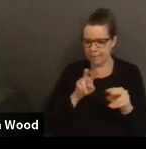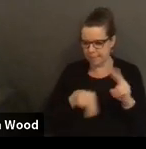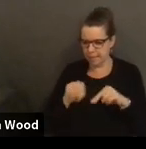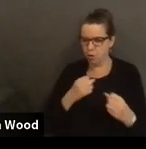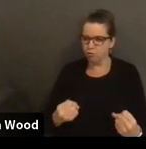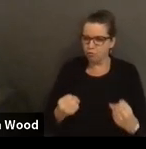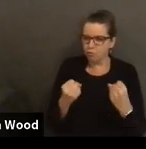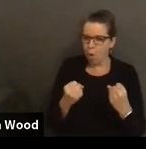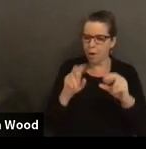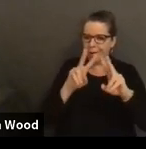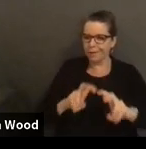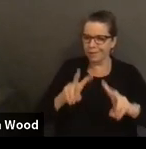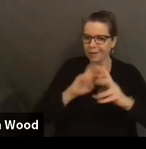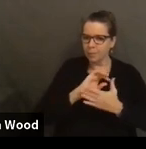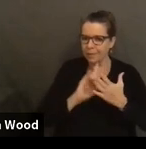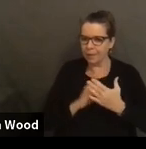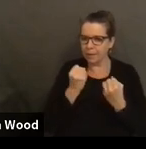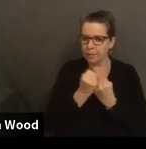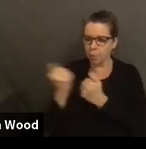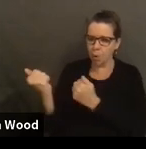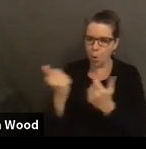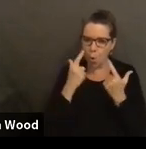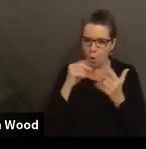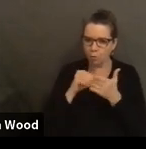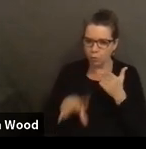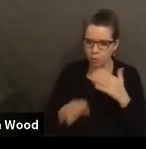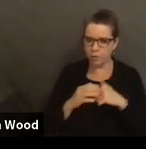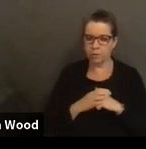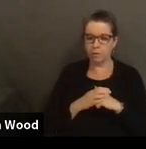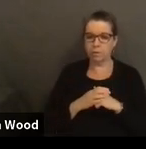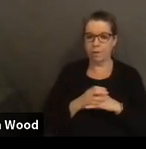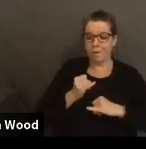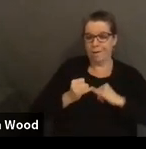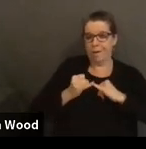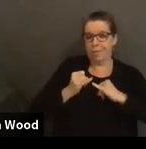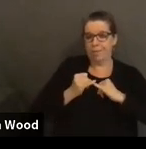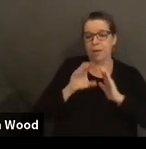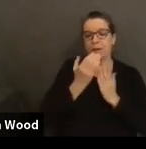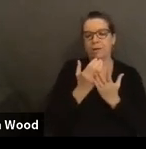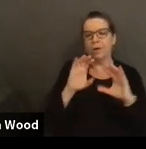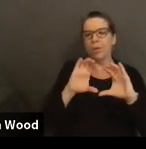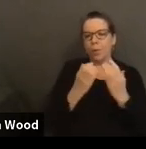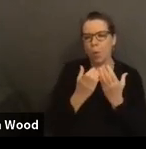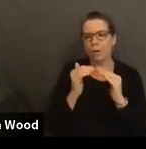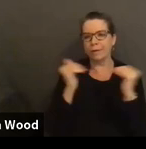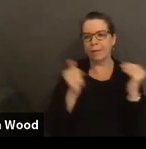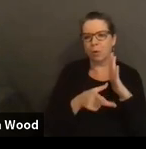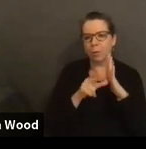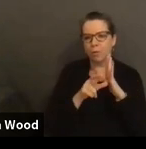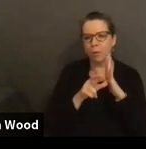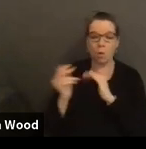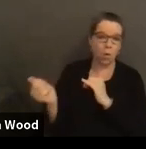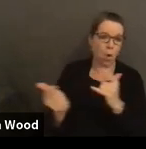assessment design and support for all learners. And then at the very end, the course level review is that once all units